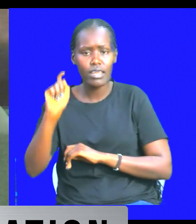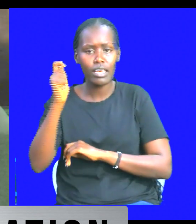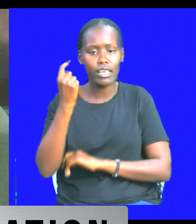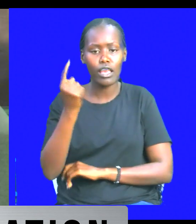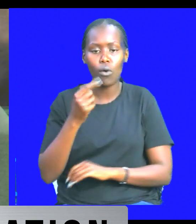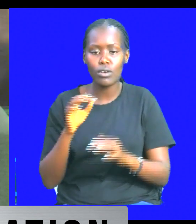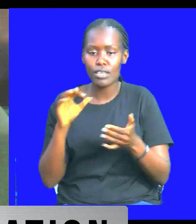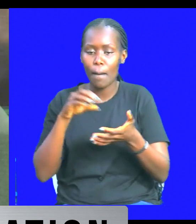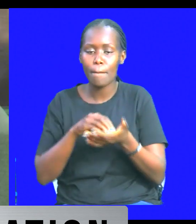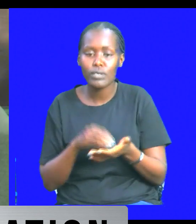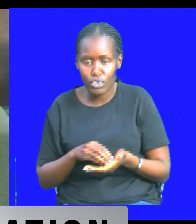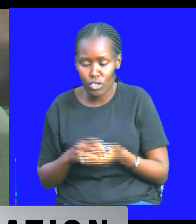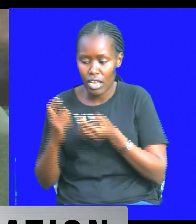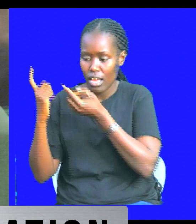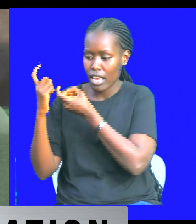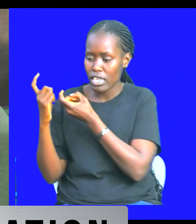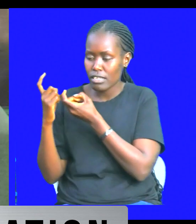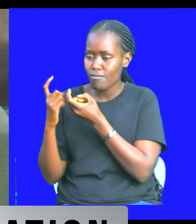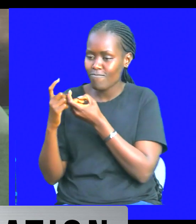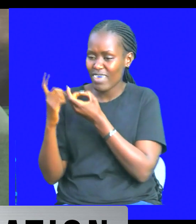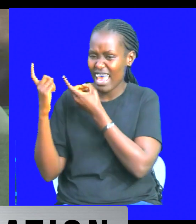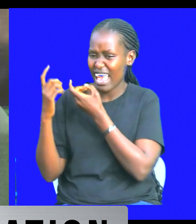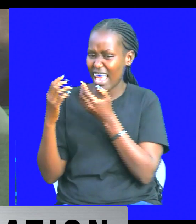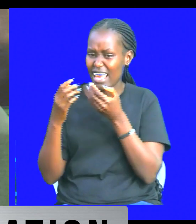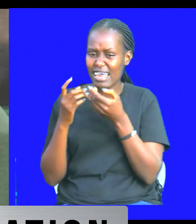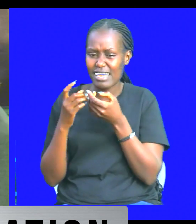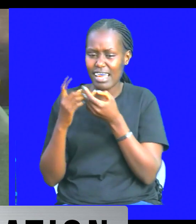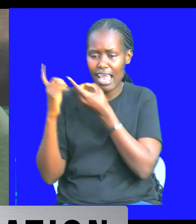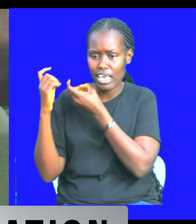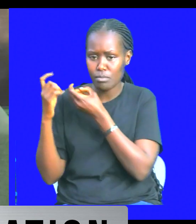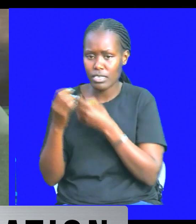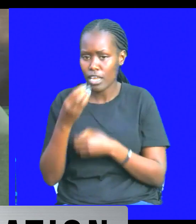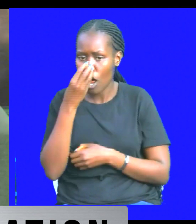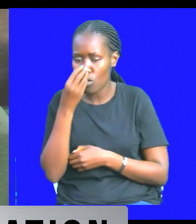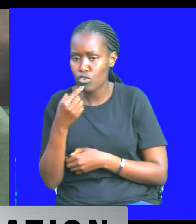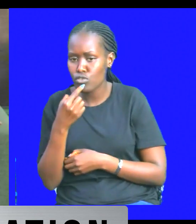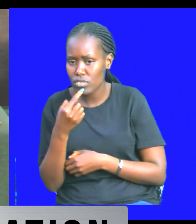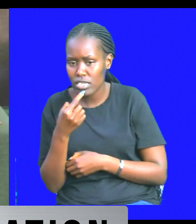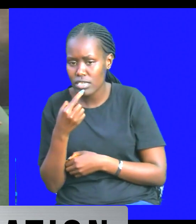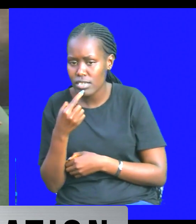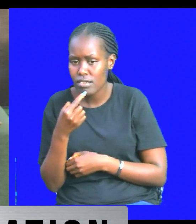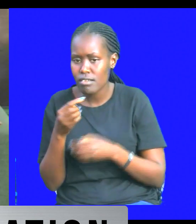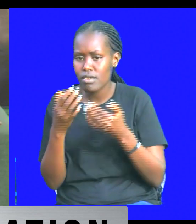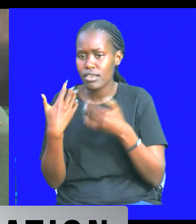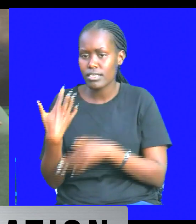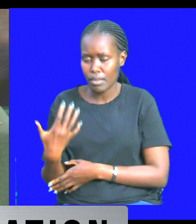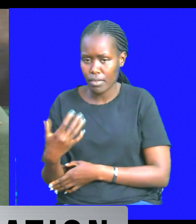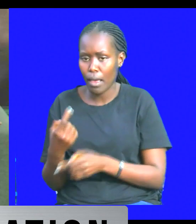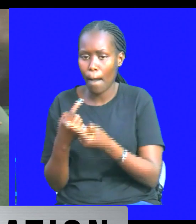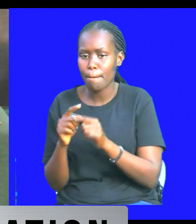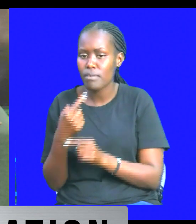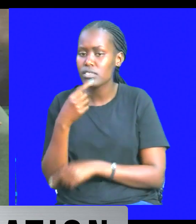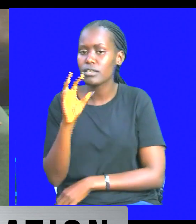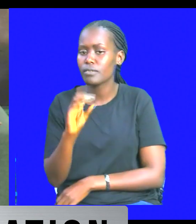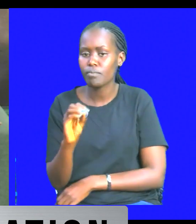would have expected William Ruto to say something. He never said anything. No. Actually, what is coming out is that what the president